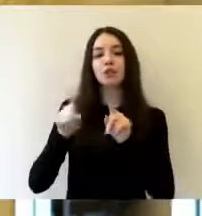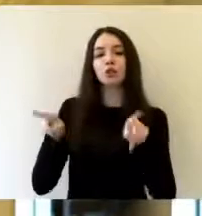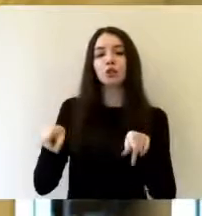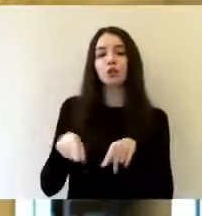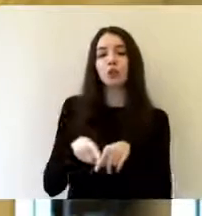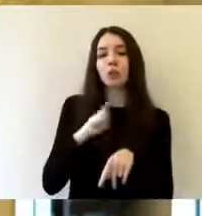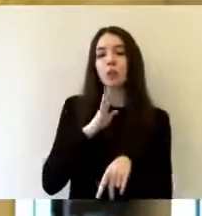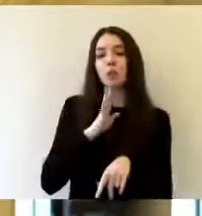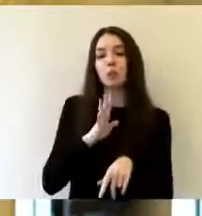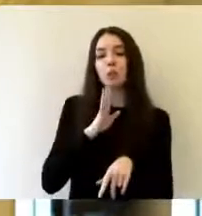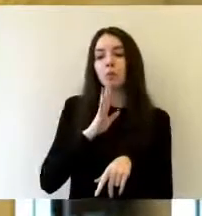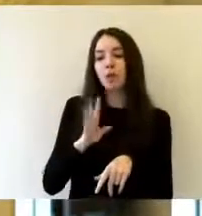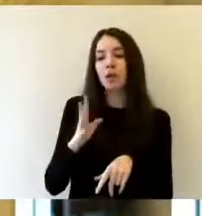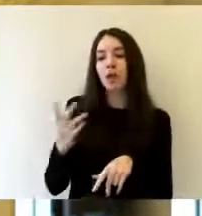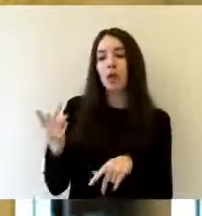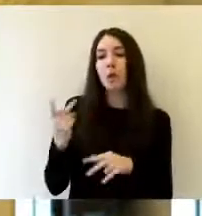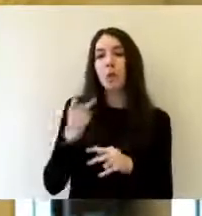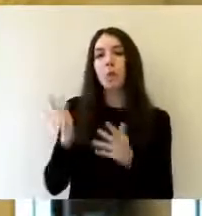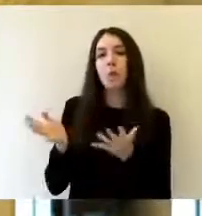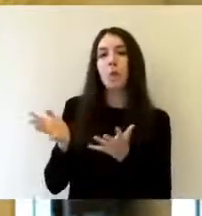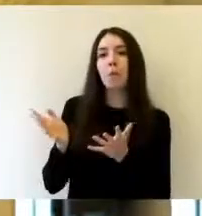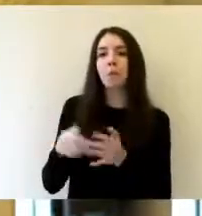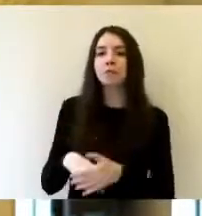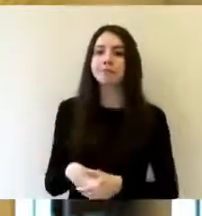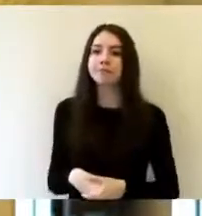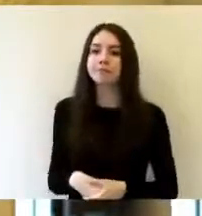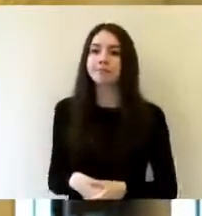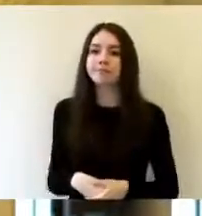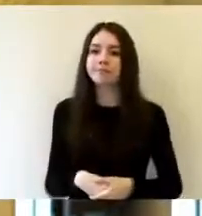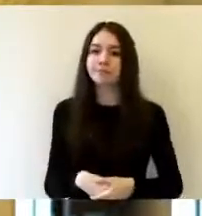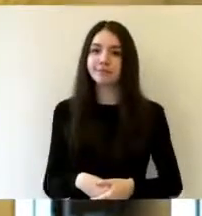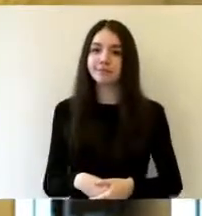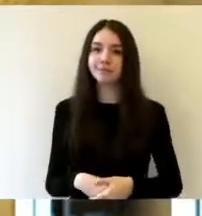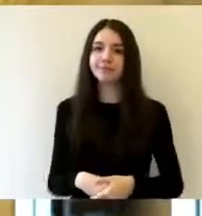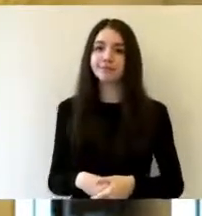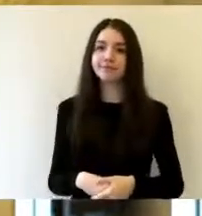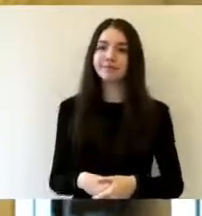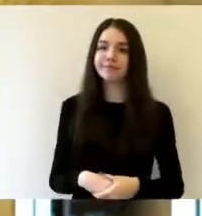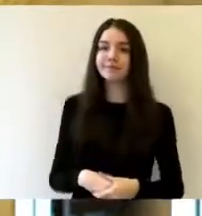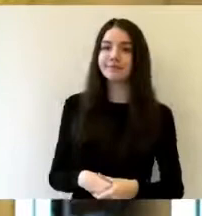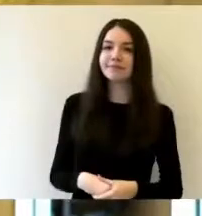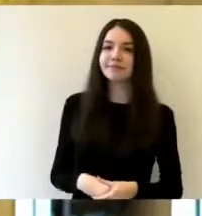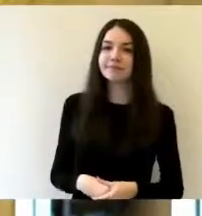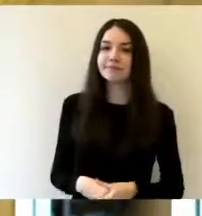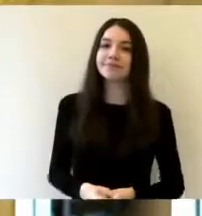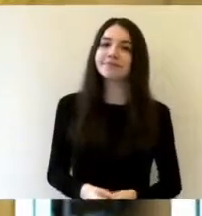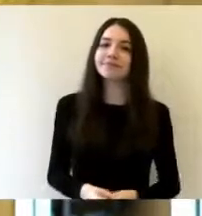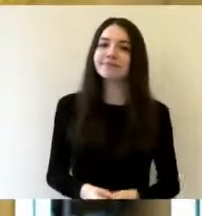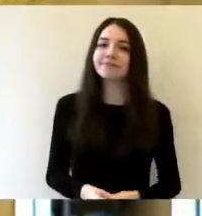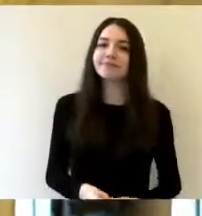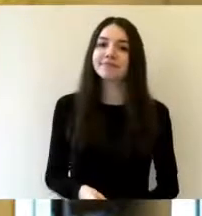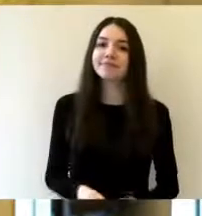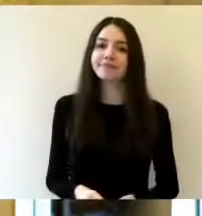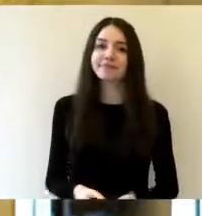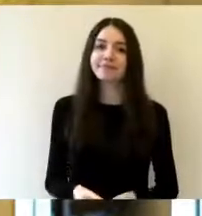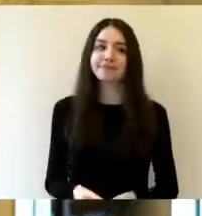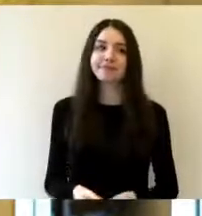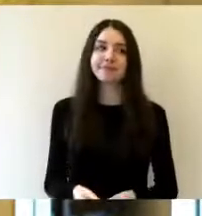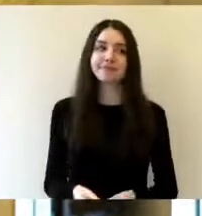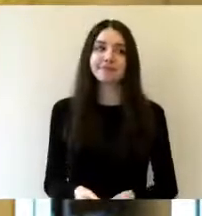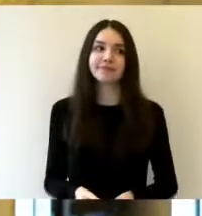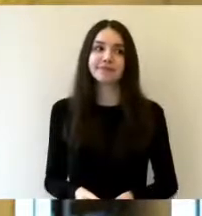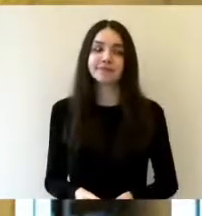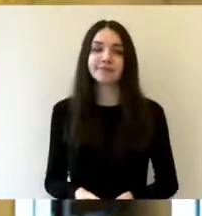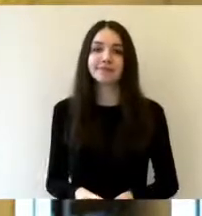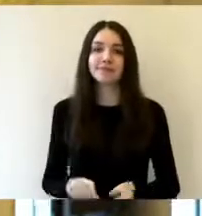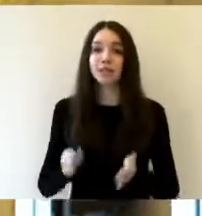then we can have a Q&A, right? So cool. I'm just sitting and goes, thanks, Ellen. Yeah. So, yeah, shout out to